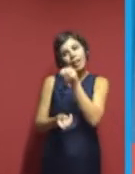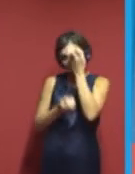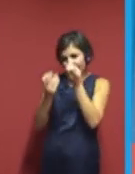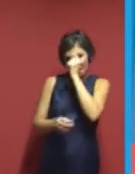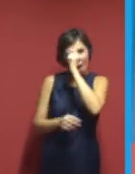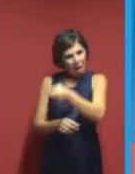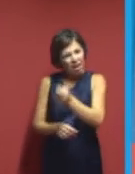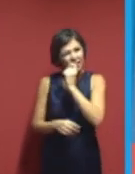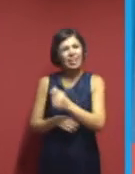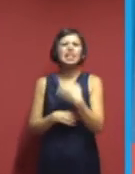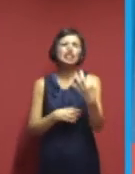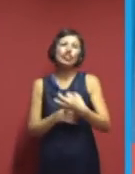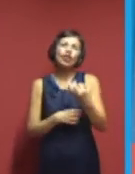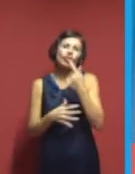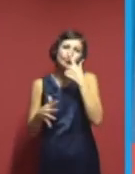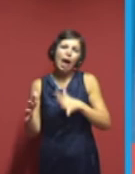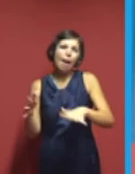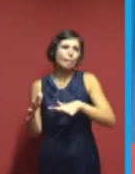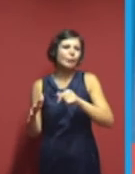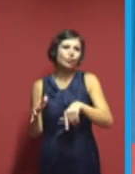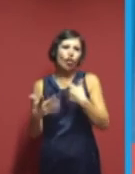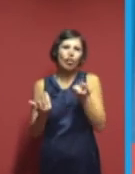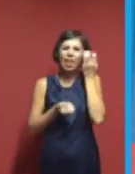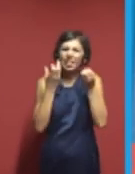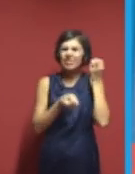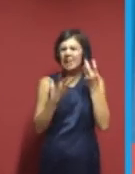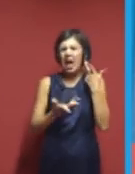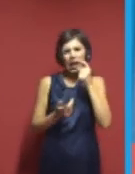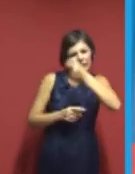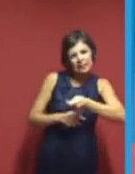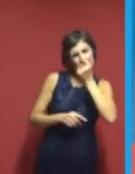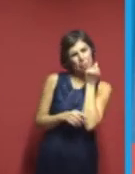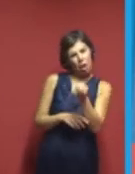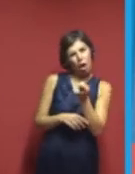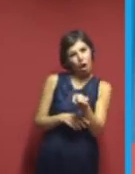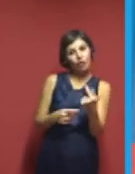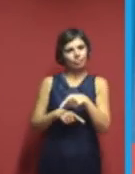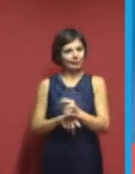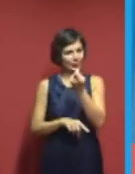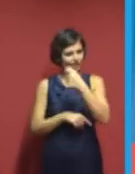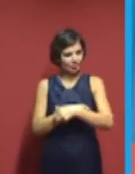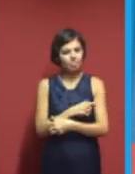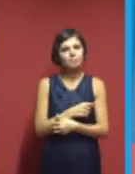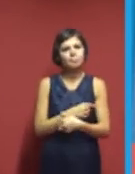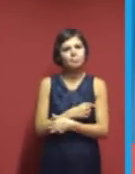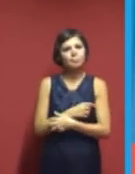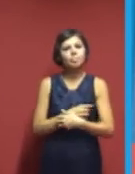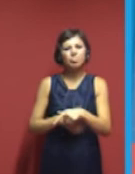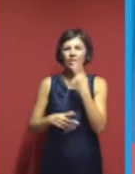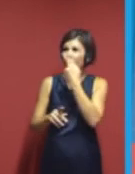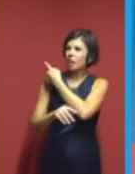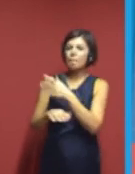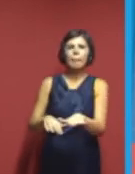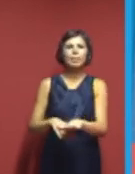exciting result is that kids are making awesome stuff. This 3-year-old created a 3D printed bow tie with LEDs for his dad for Father's